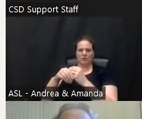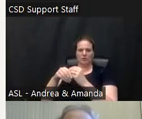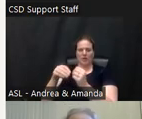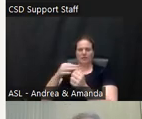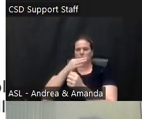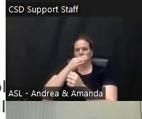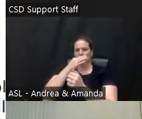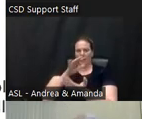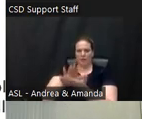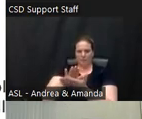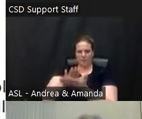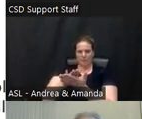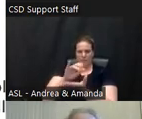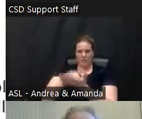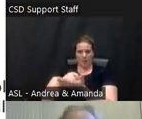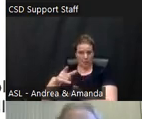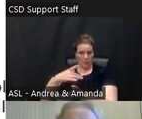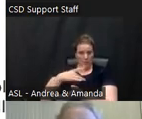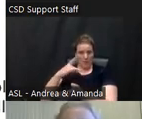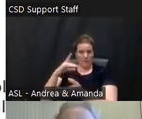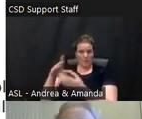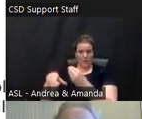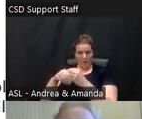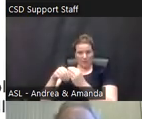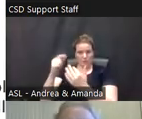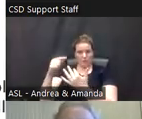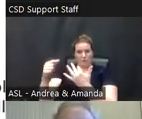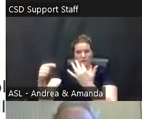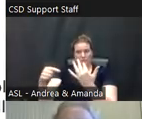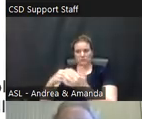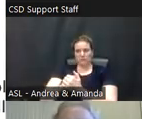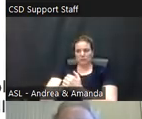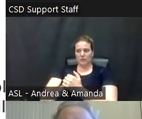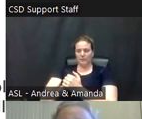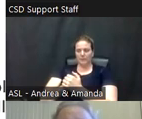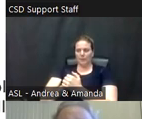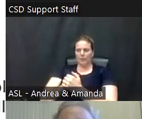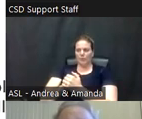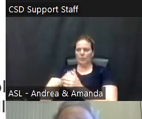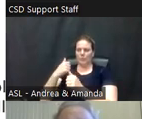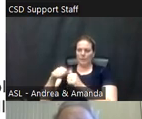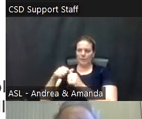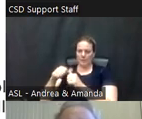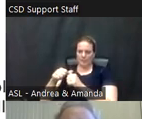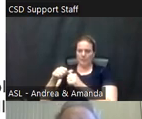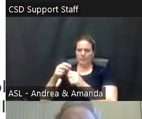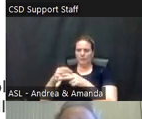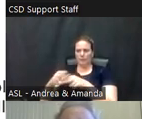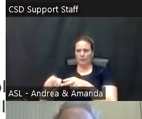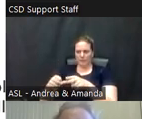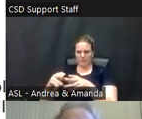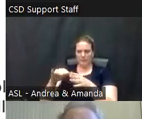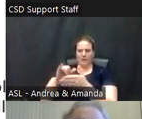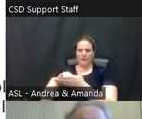or academics that you would like to add to the list? And remember, be brief. Everyone will be asked to